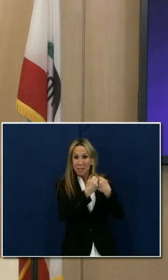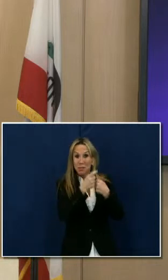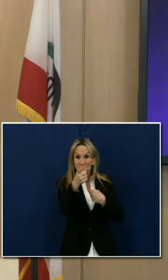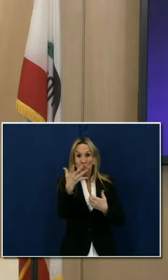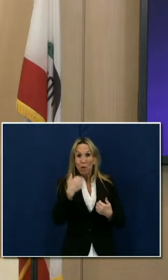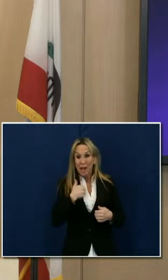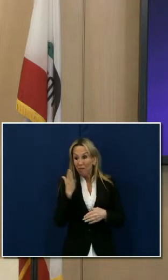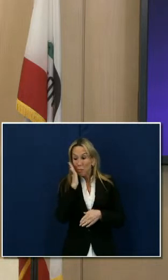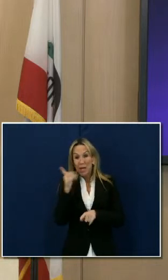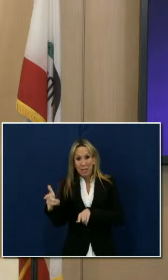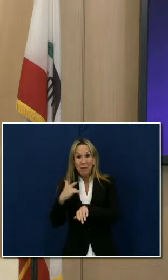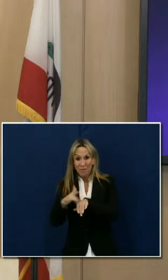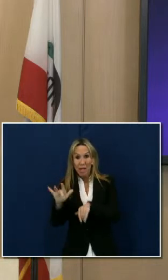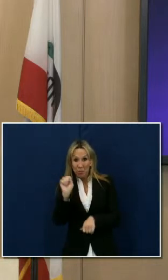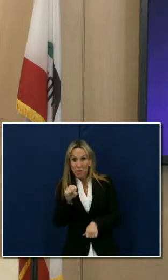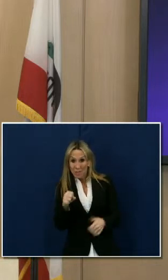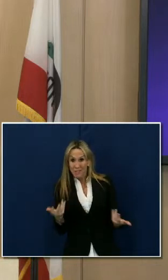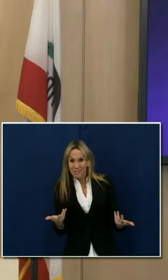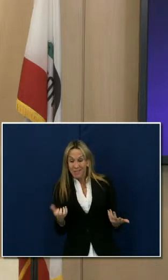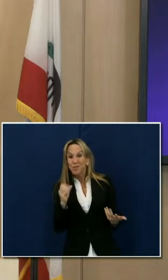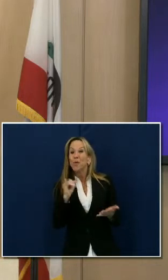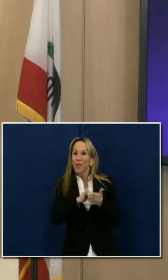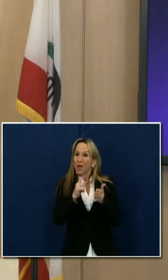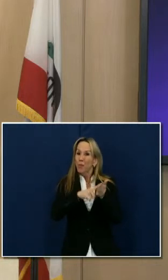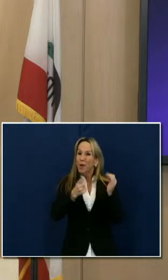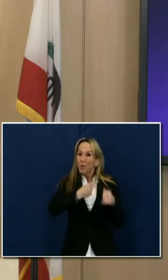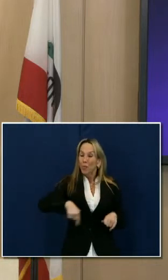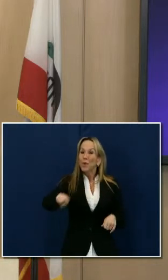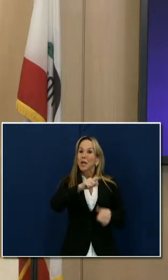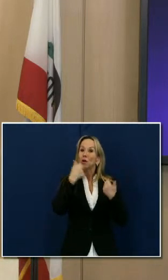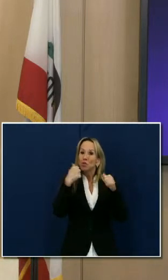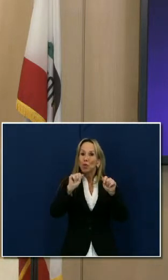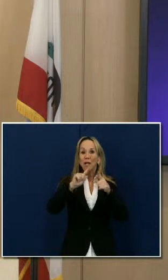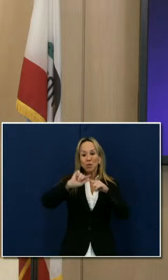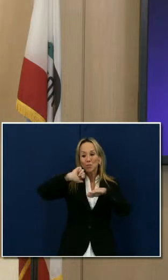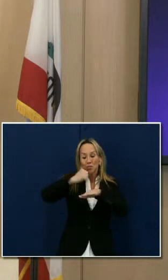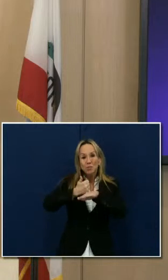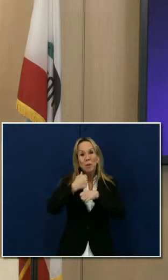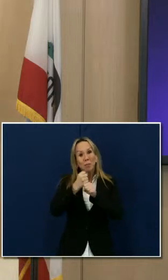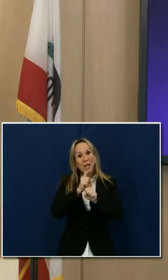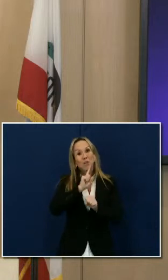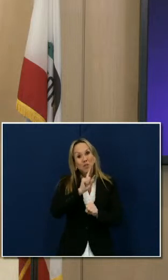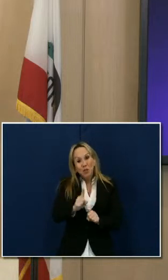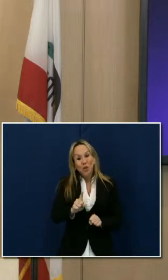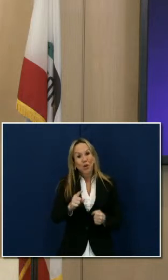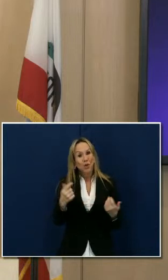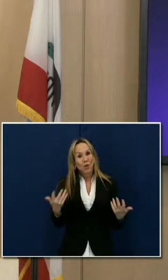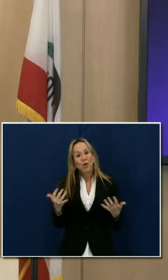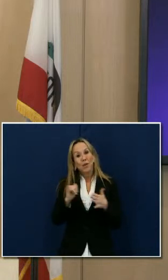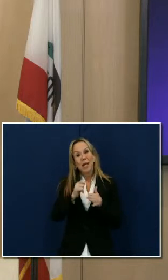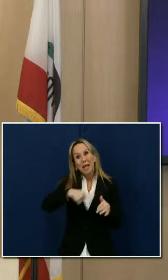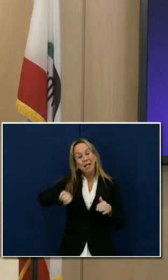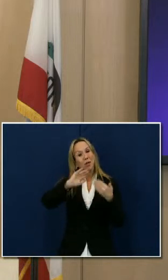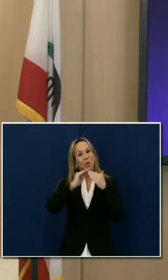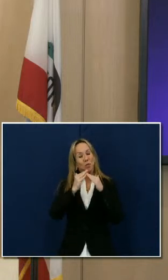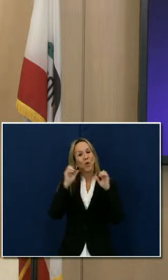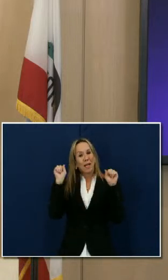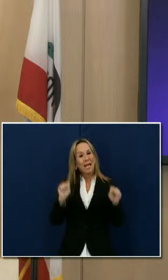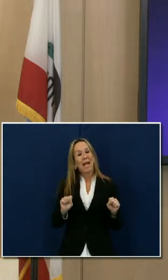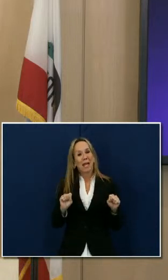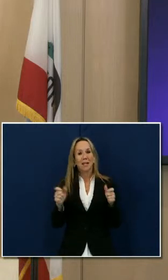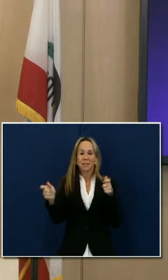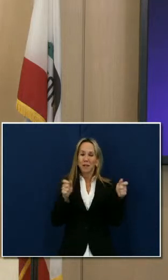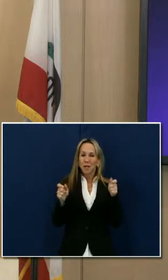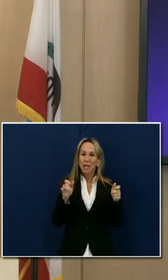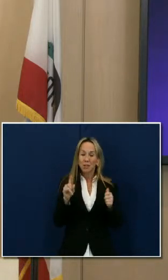available. And so the actions that we are all taking as a community are designed to continue to be able to ensure that we can do that. But with